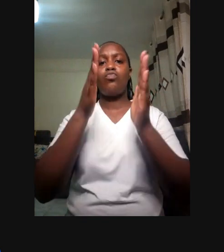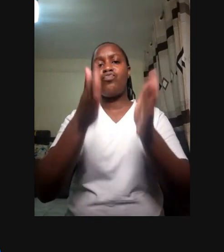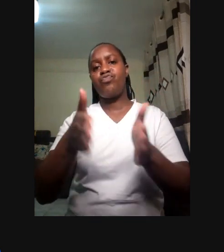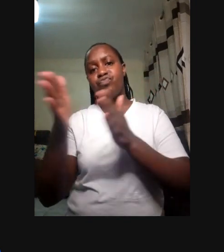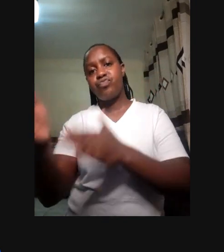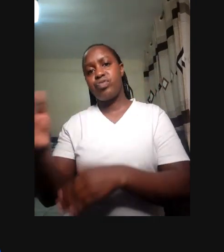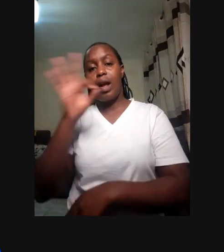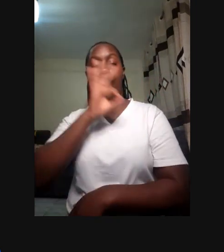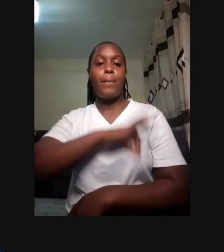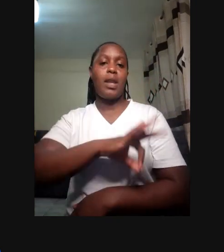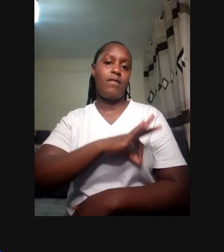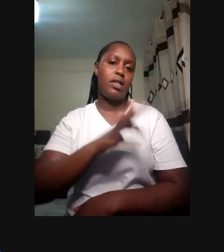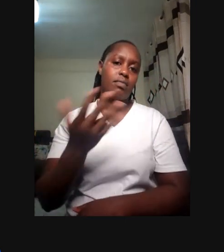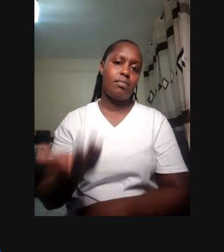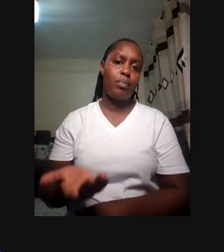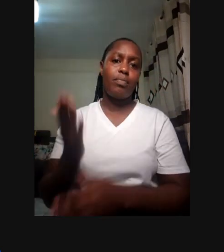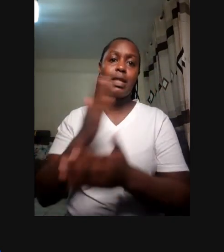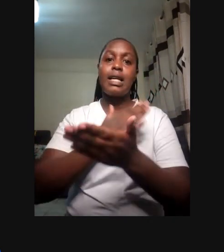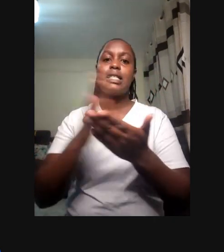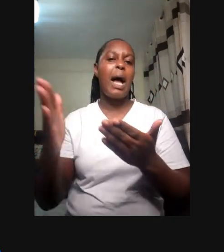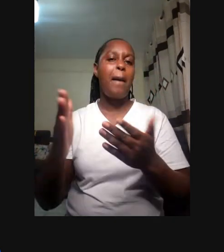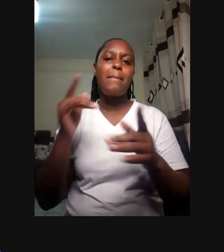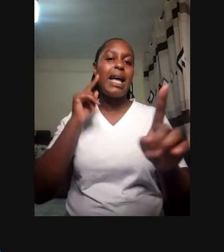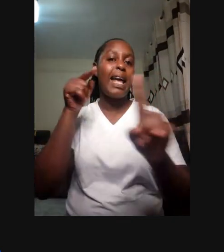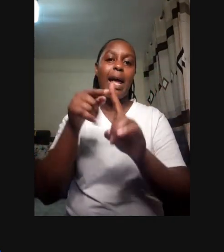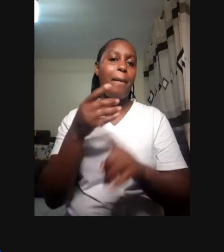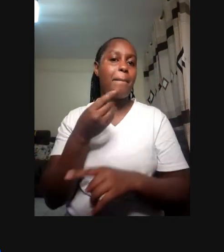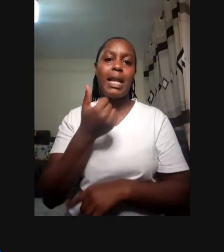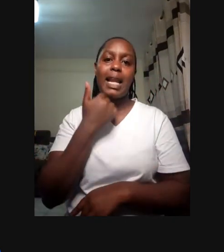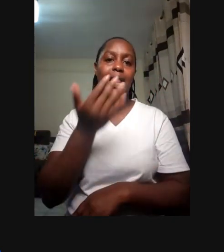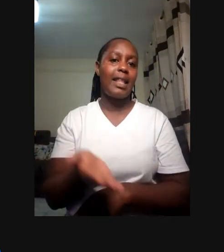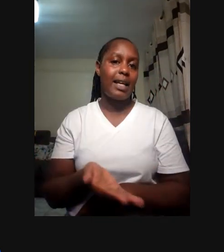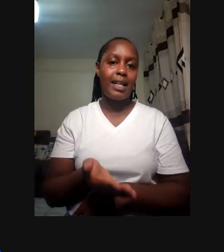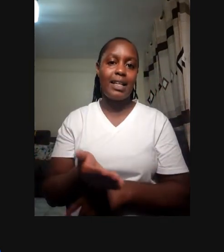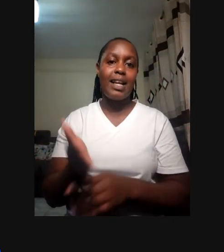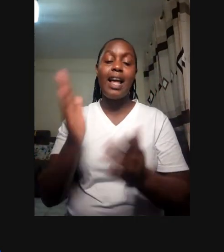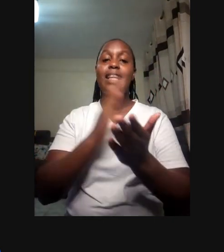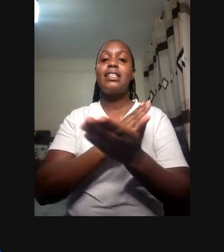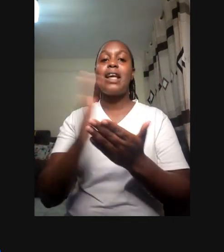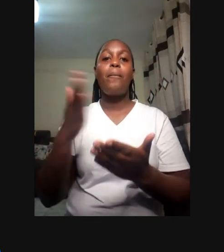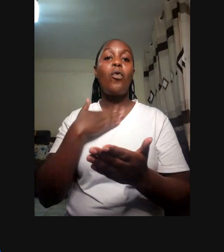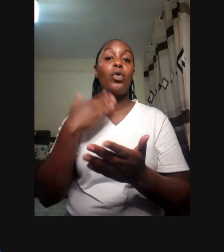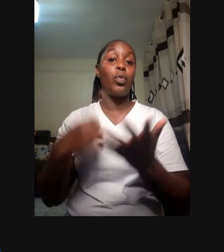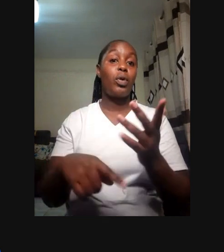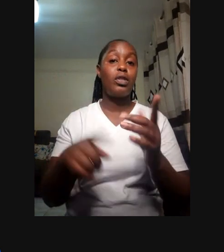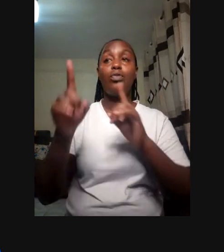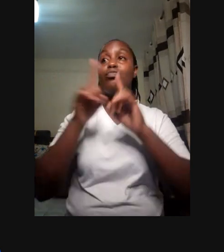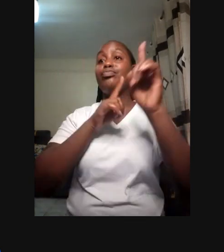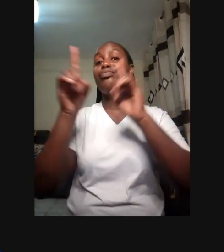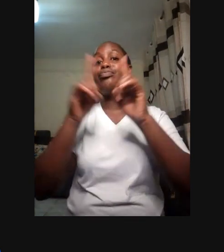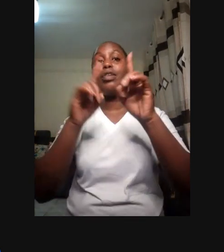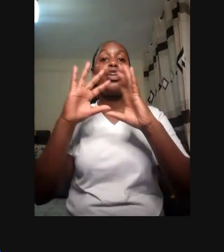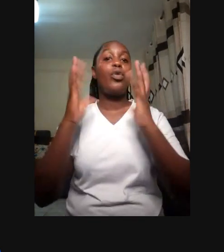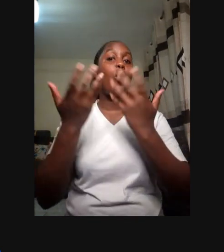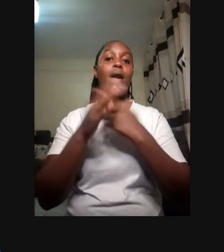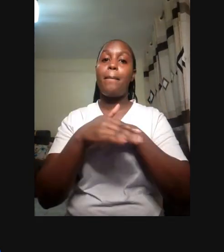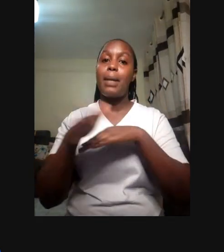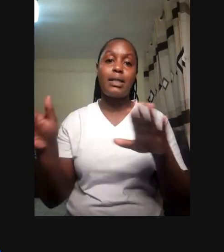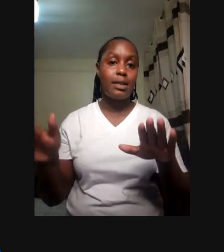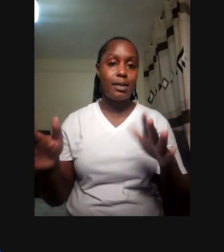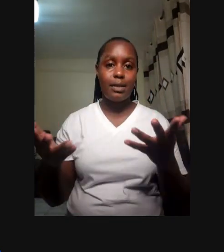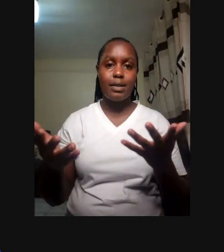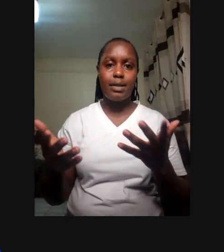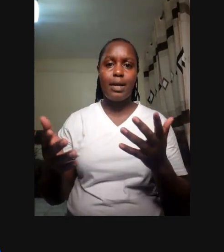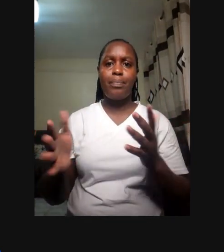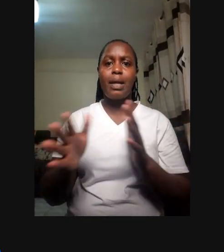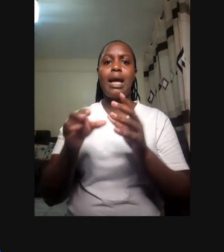even motivated by the money. Give me money, I go buy my stuff. They just want to travel the world. I've seen a lot of people in the disability